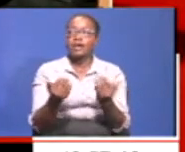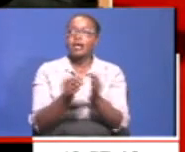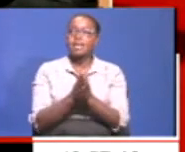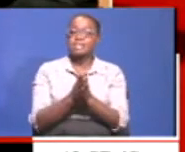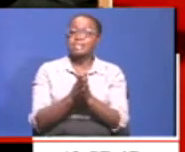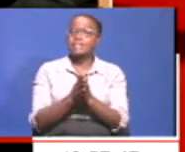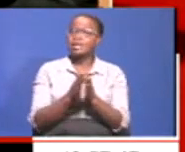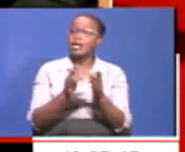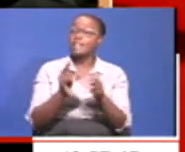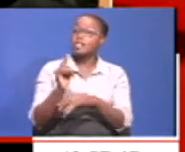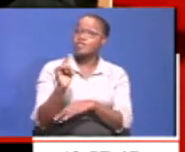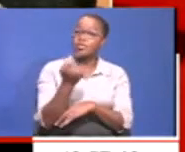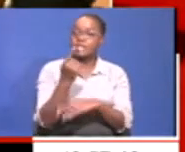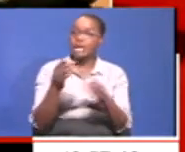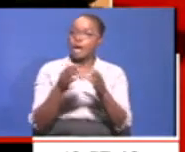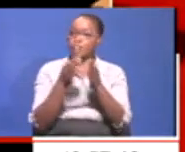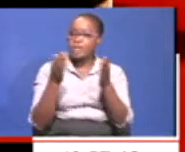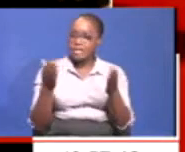big as this,